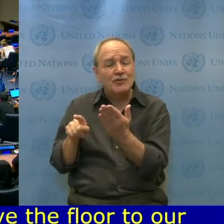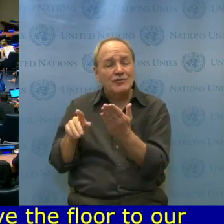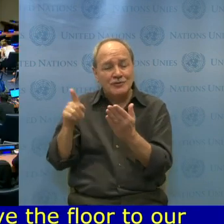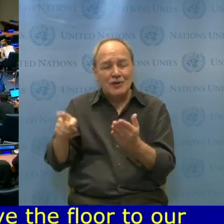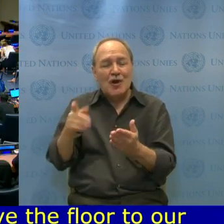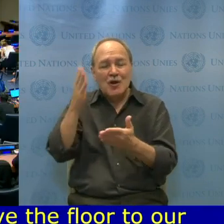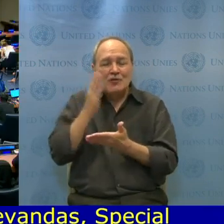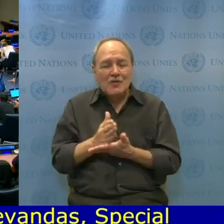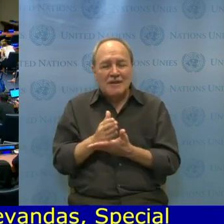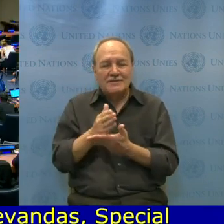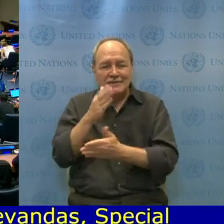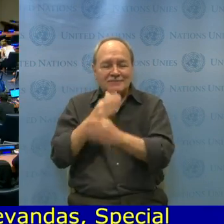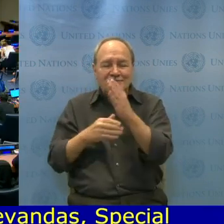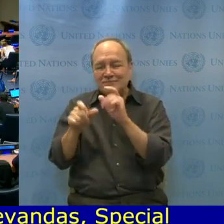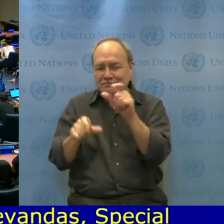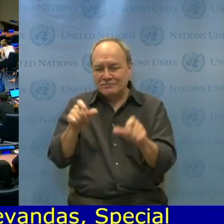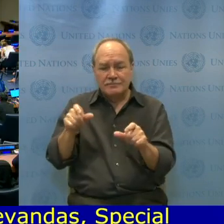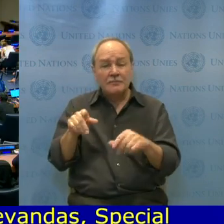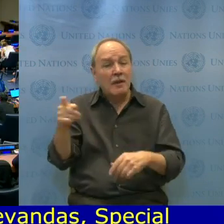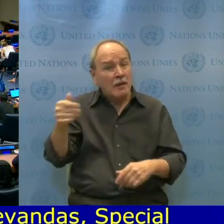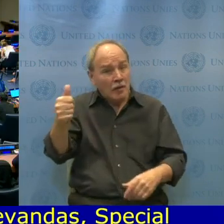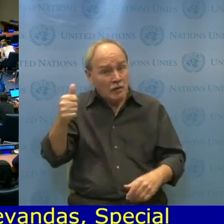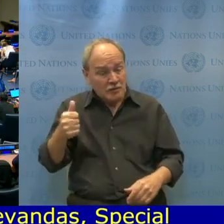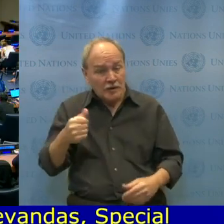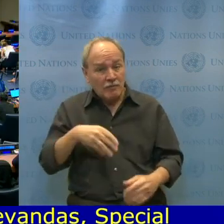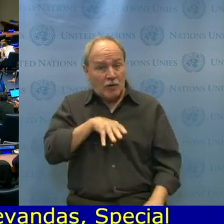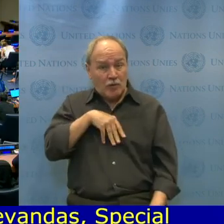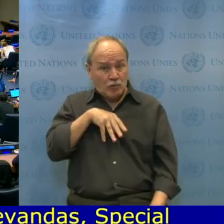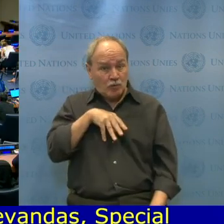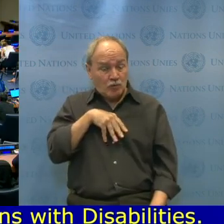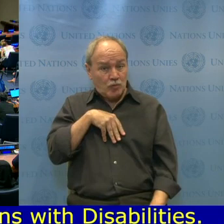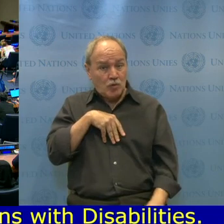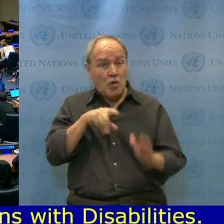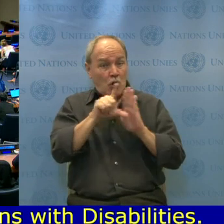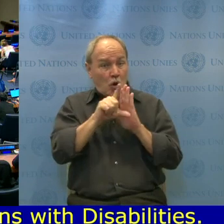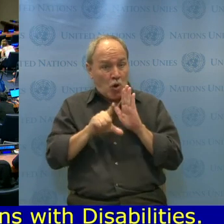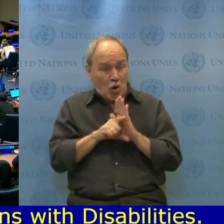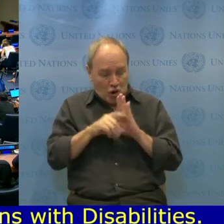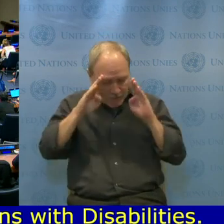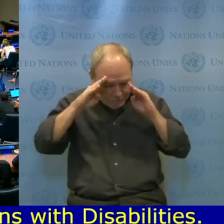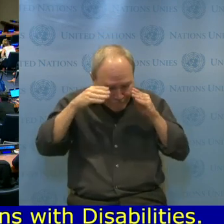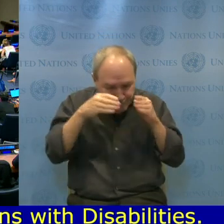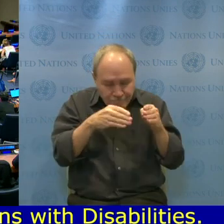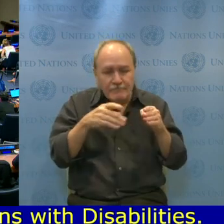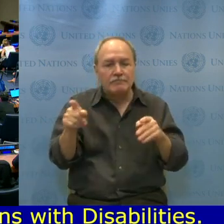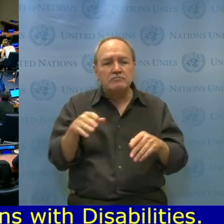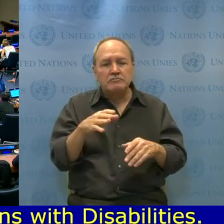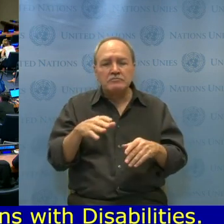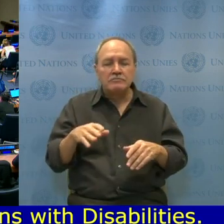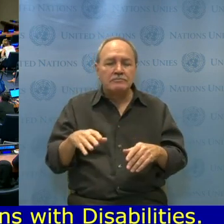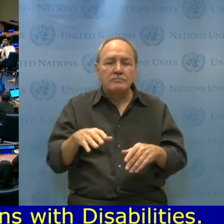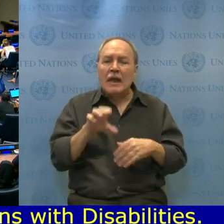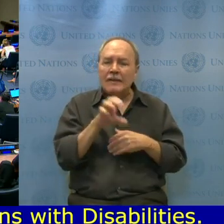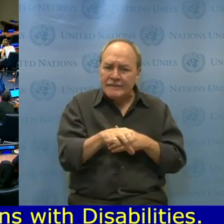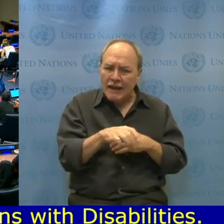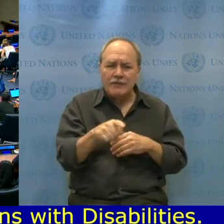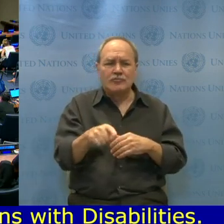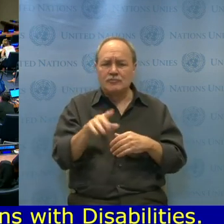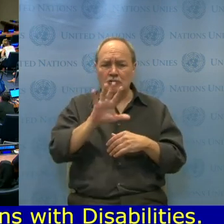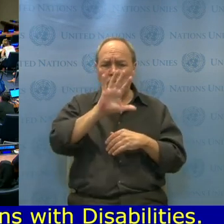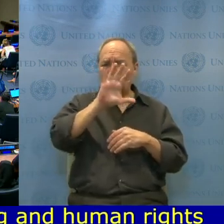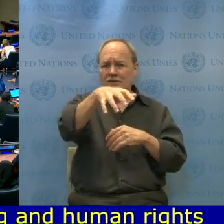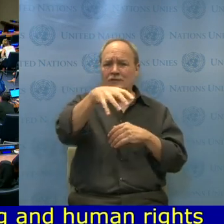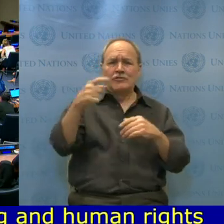rights advocate who has worked extensively on disability issues at national, regional, and